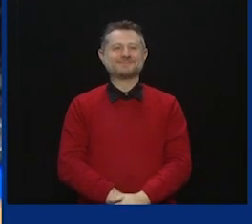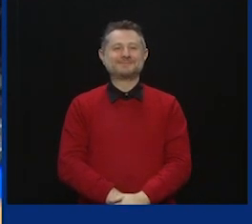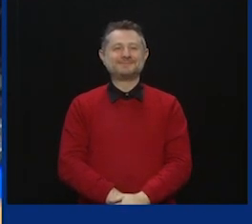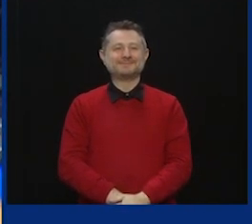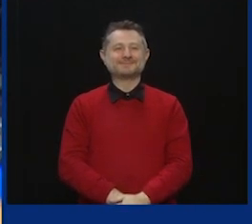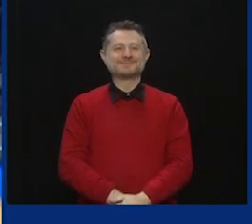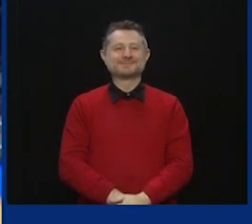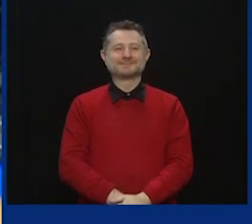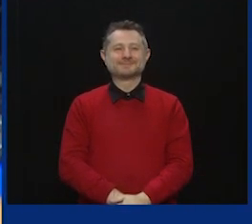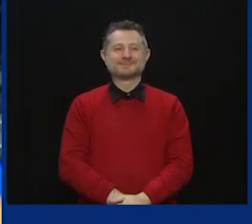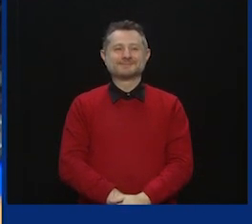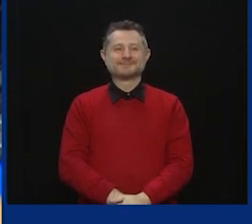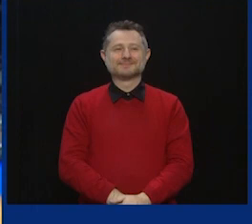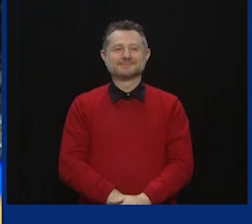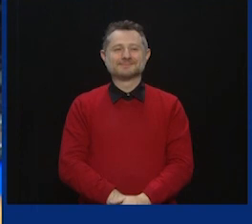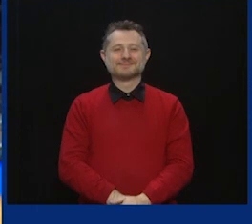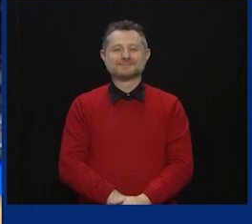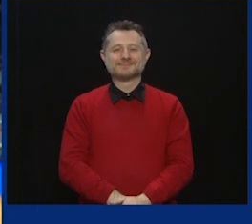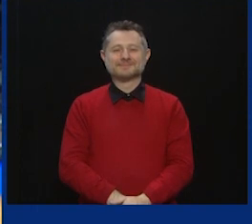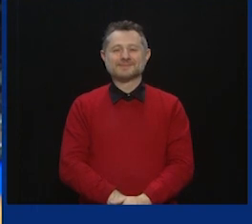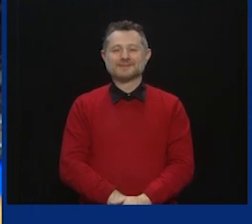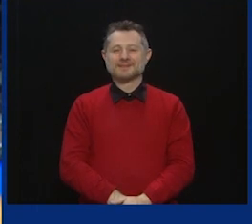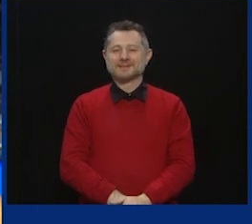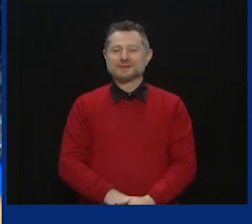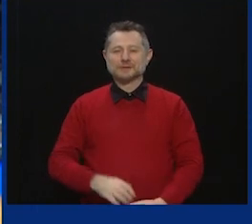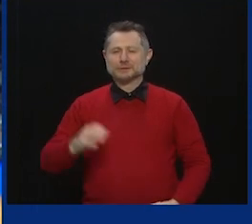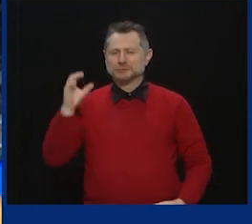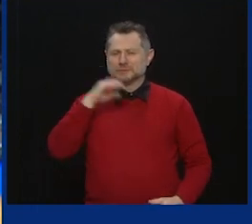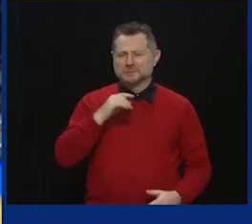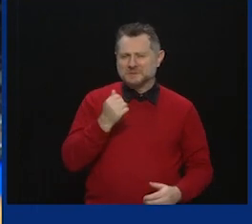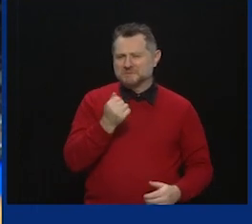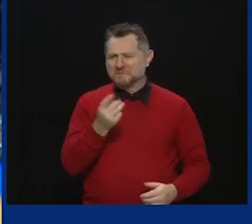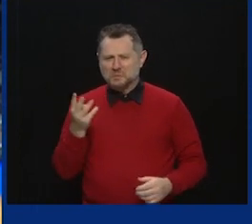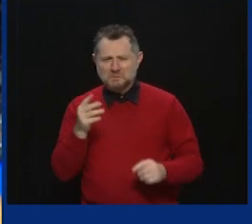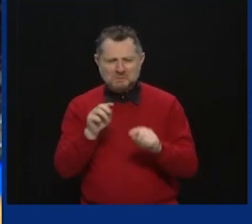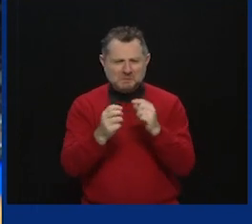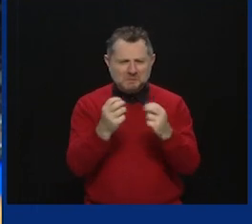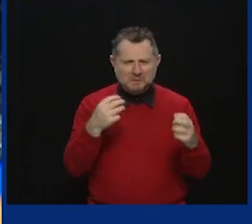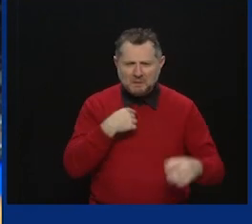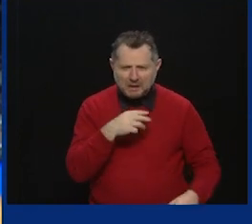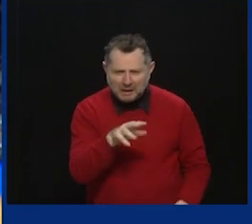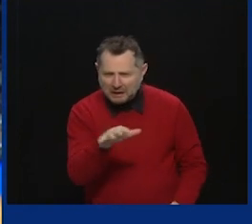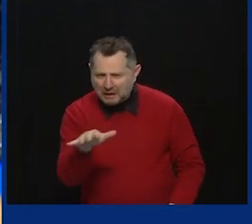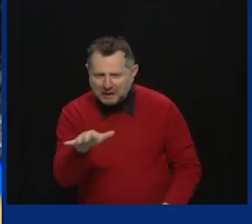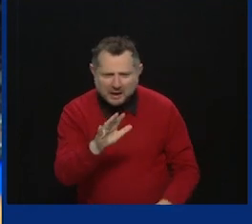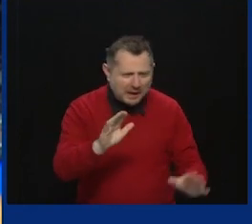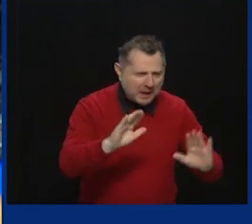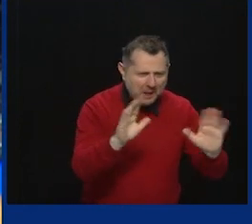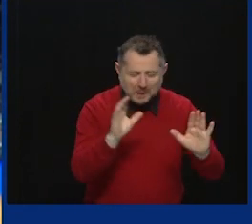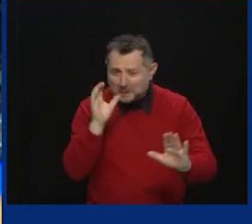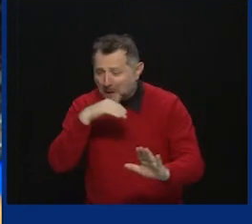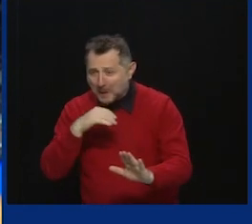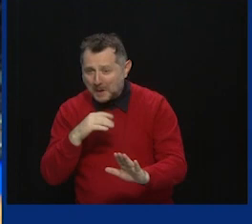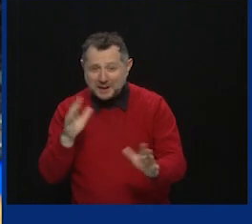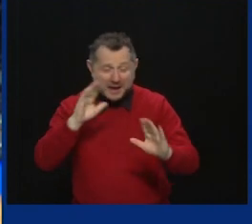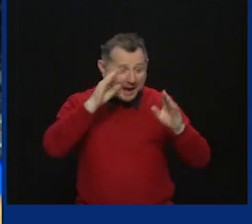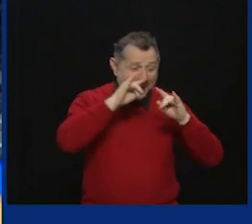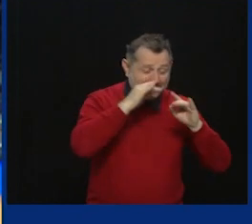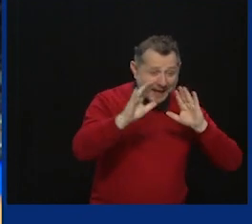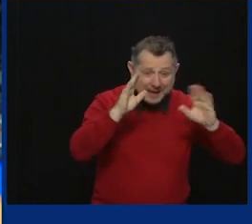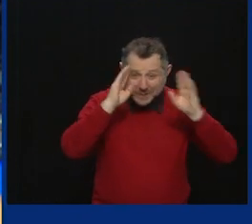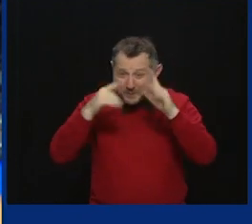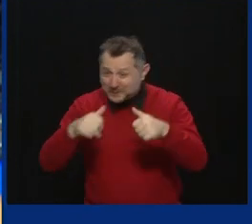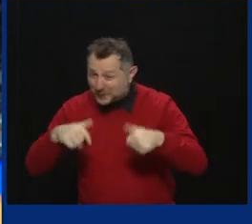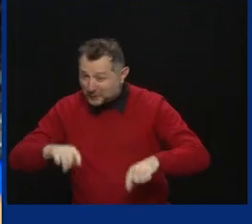So strange not to see more crowds in here, but hi kids, how you doing? Really good? This is pretty cool, isn't